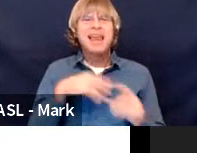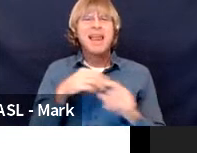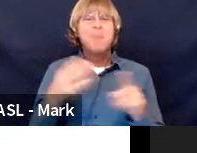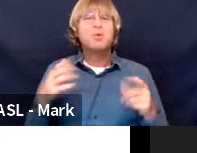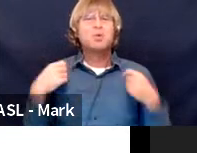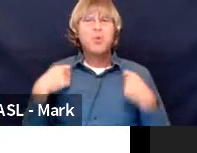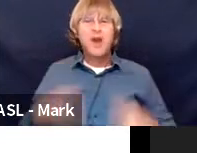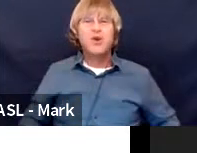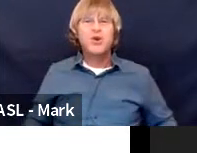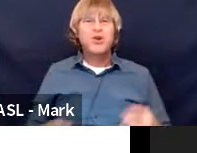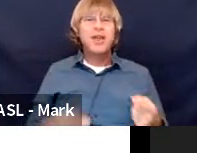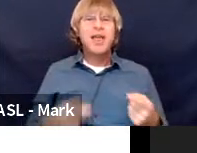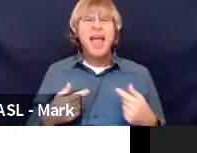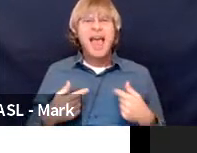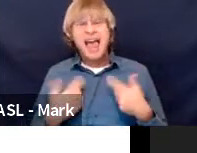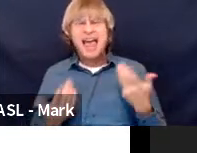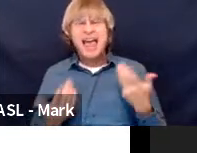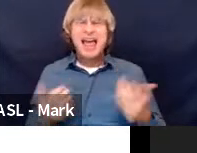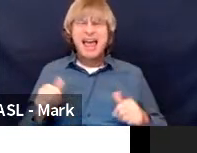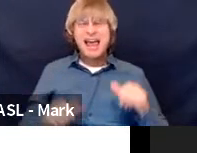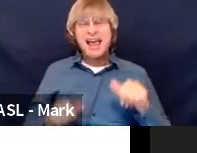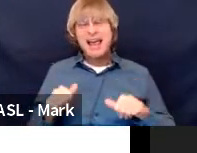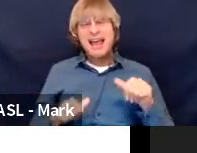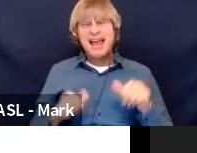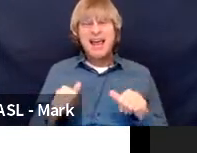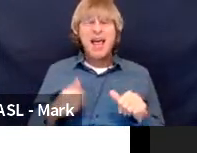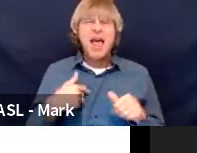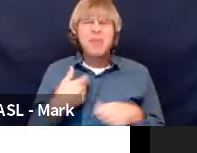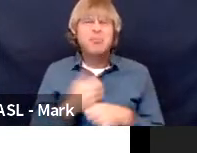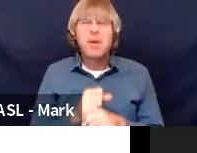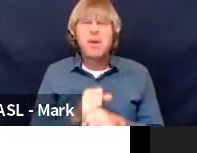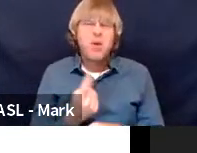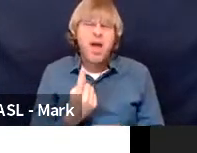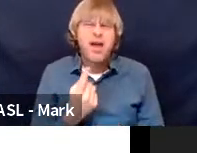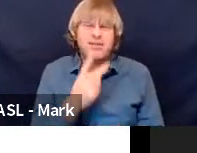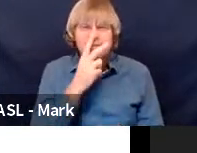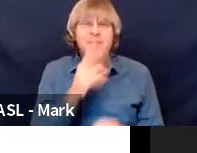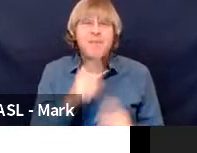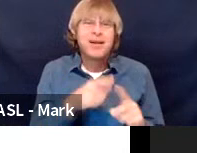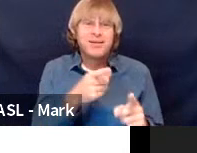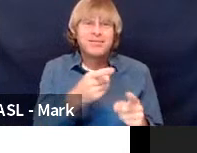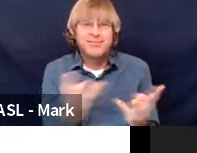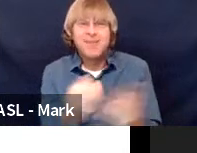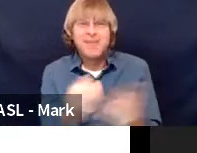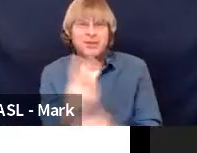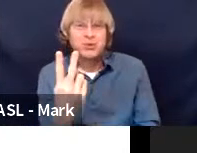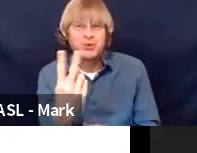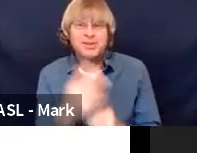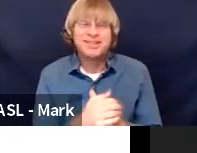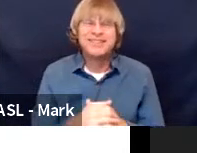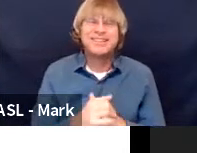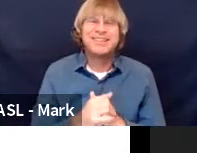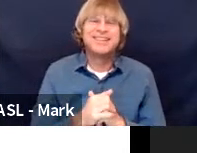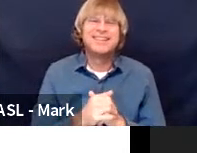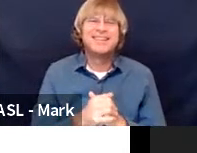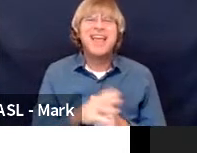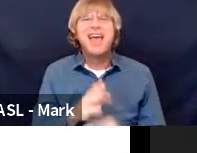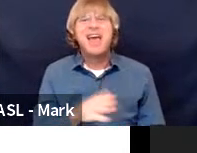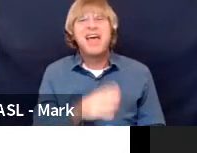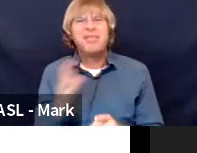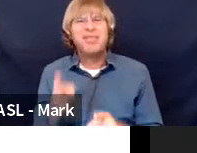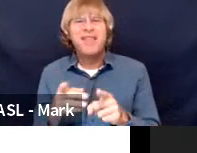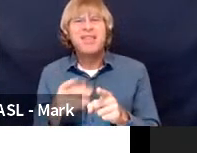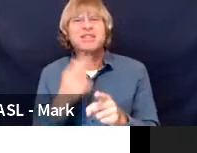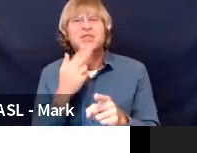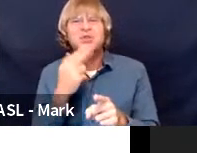sweater was like, I don't know, I'll make one card. As you see, she made two cards. and then